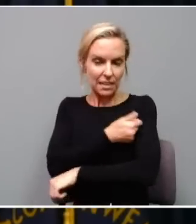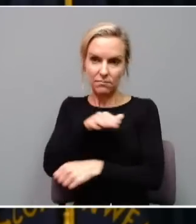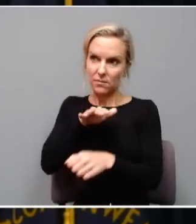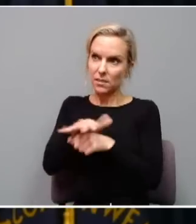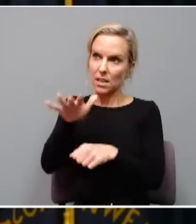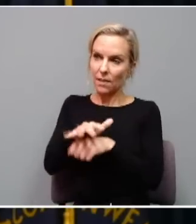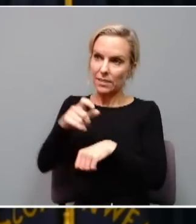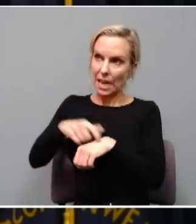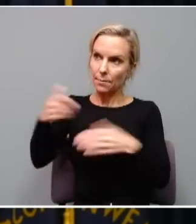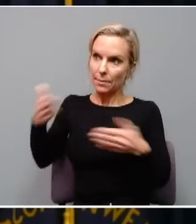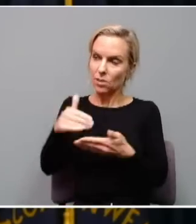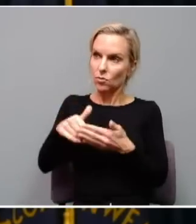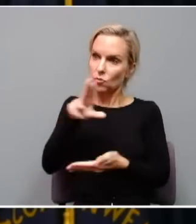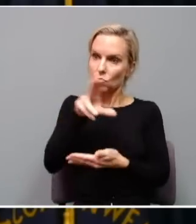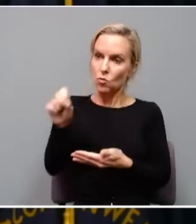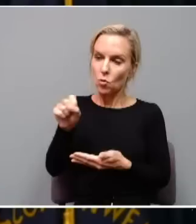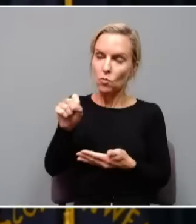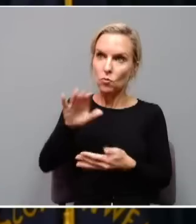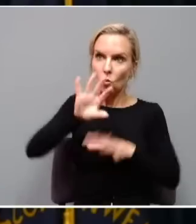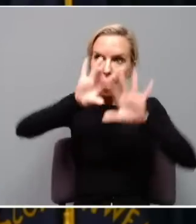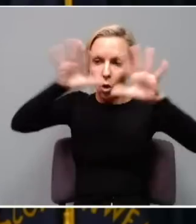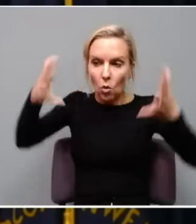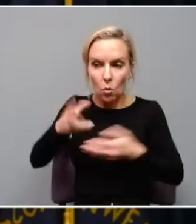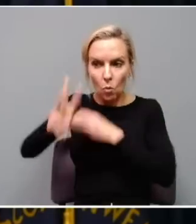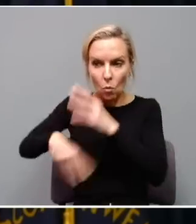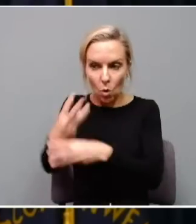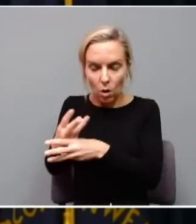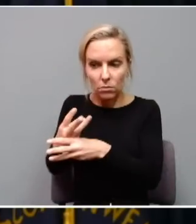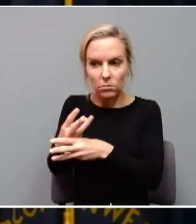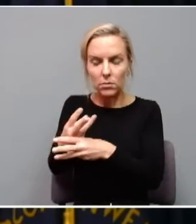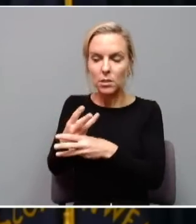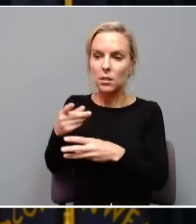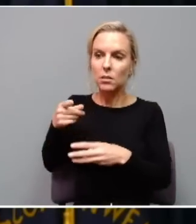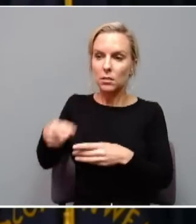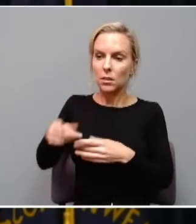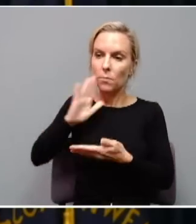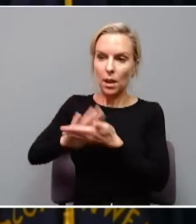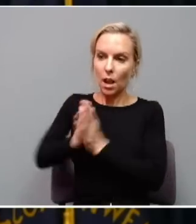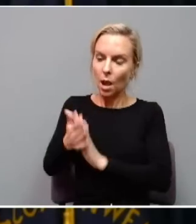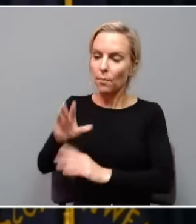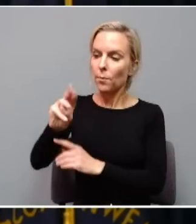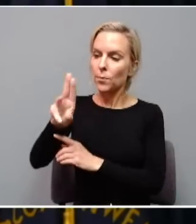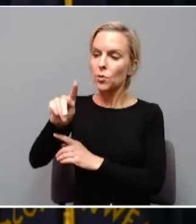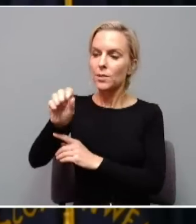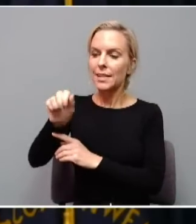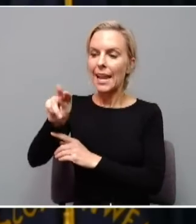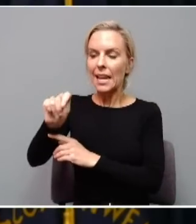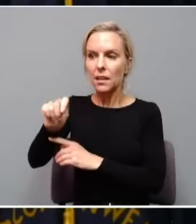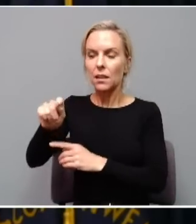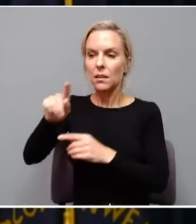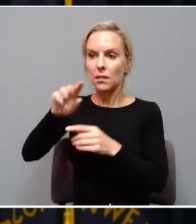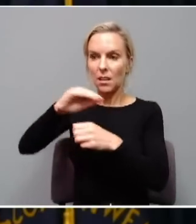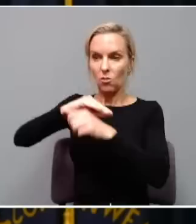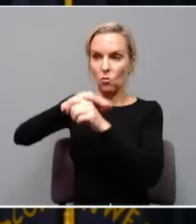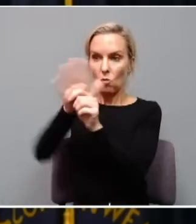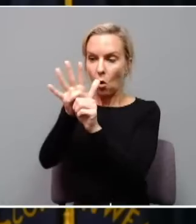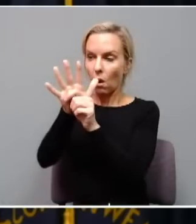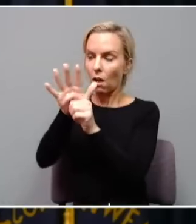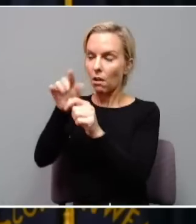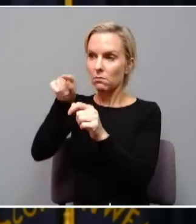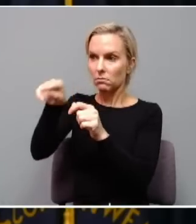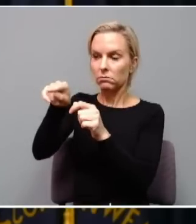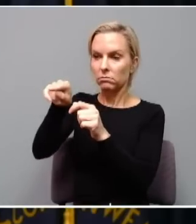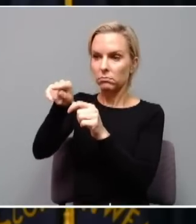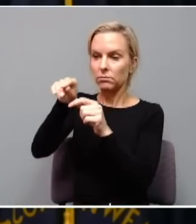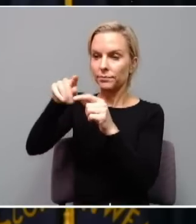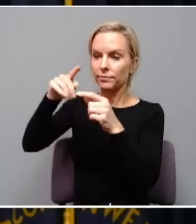and probably across the world, and it stopped mutating, then we might not have to into the future. But what I will say is, if we're at the point where